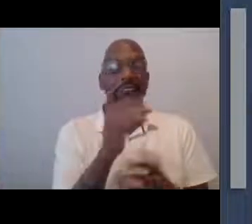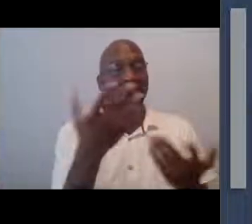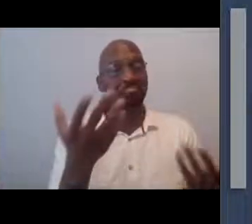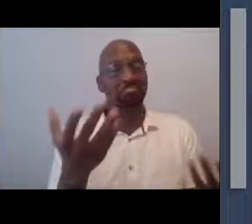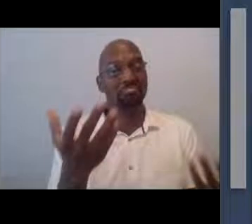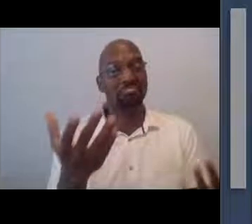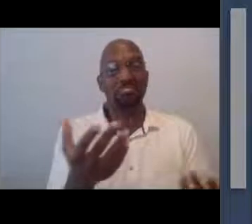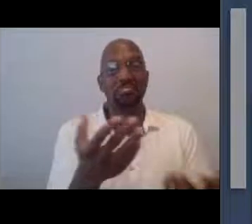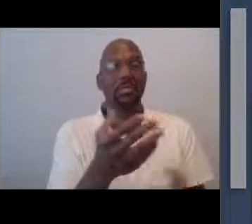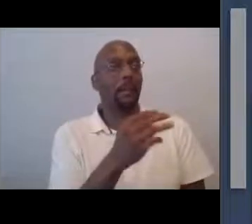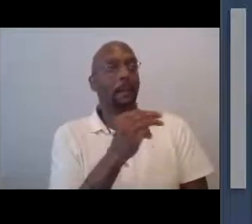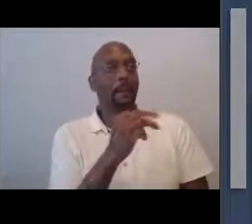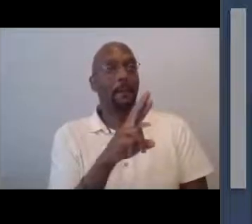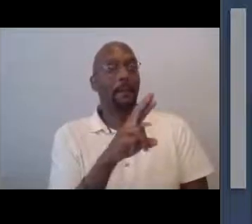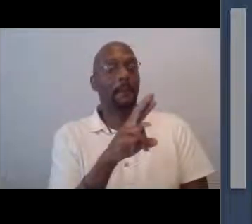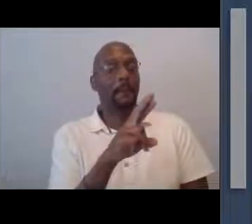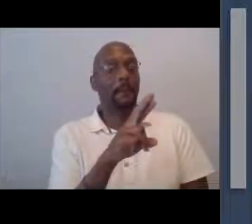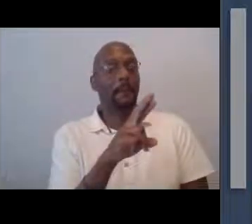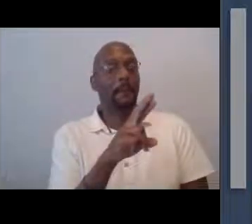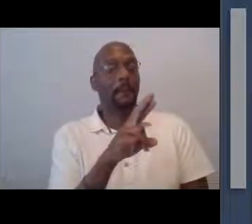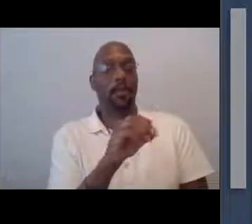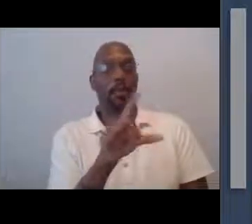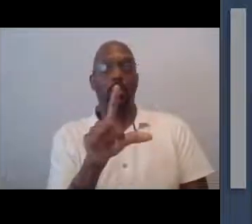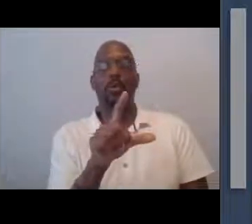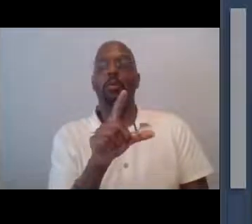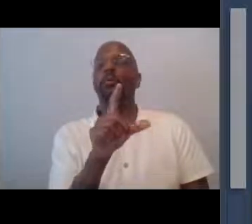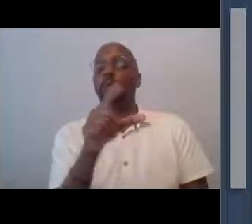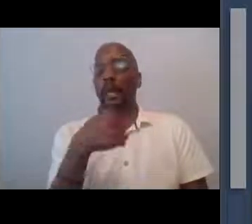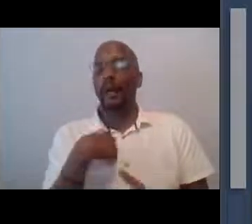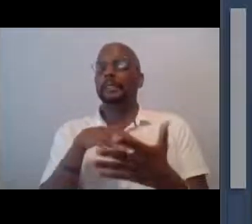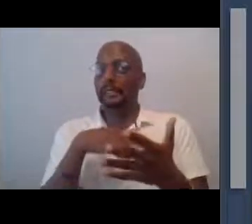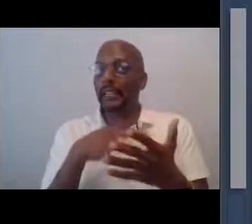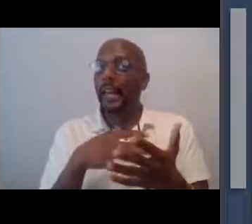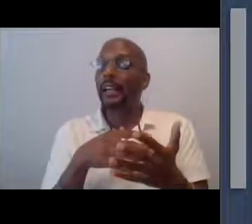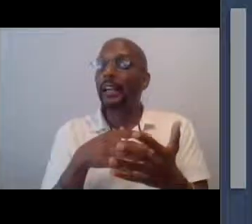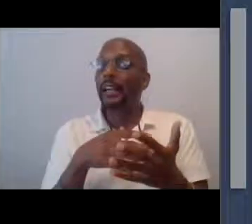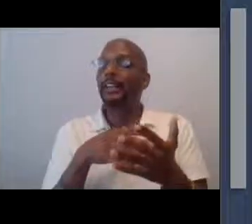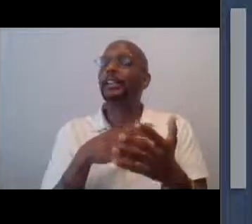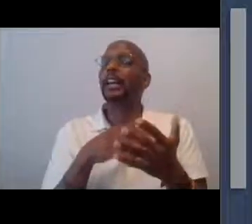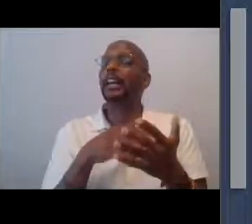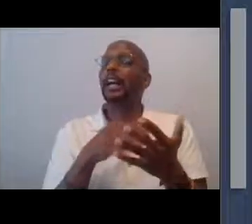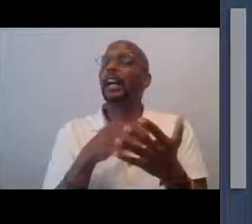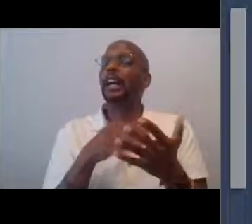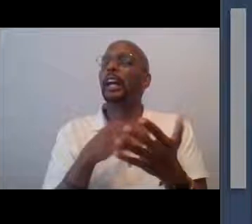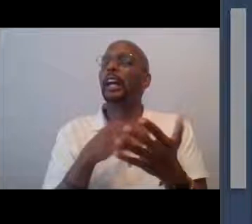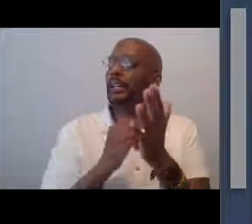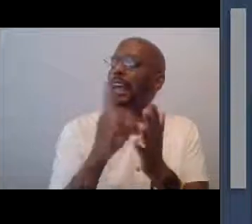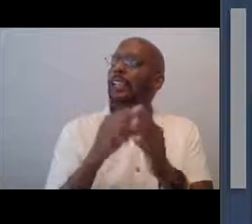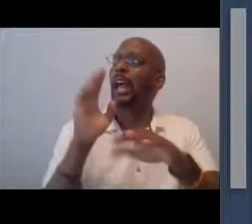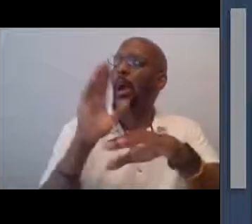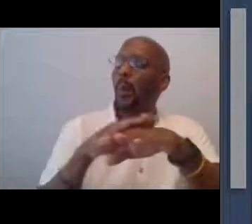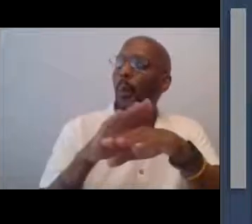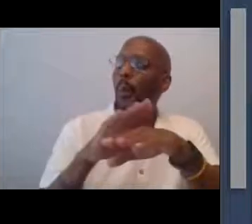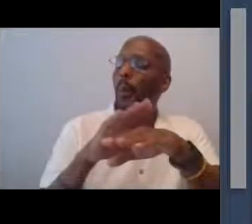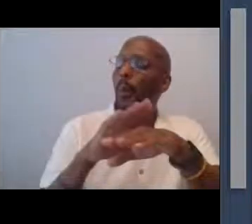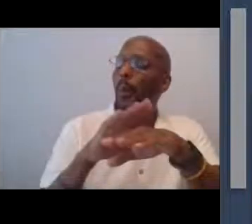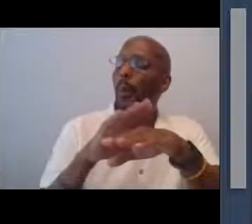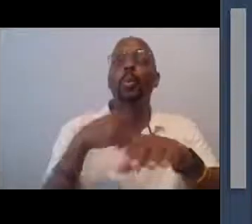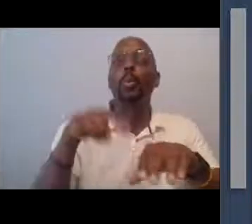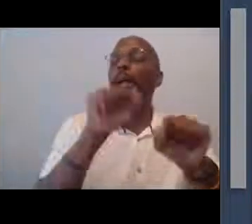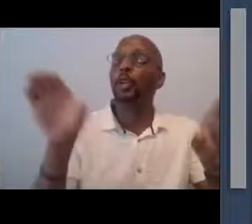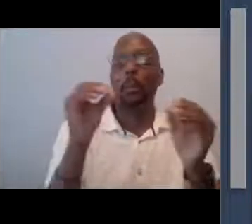Luz that is pushing an agenda to help bring education and awareness so that we can do more. Because at the end of the